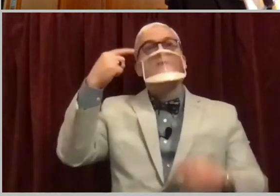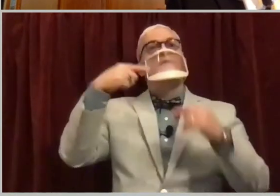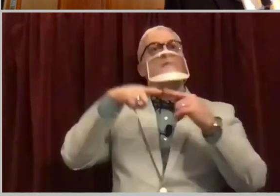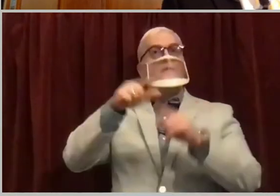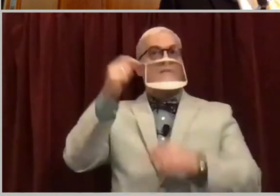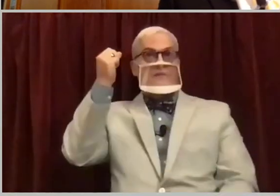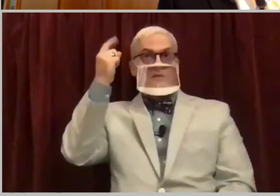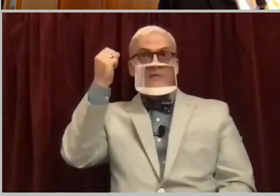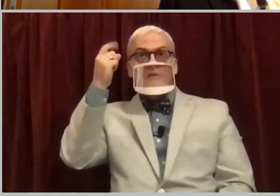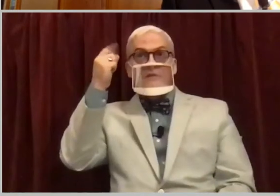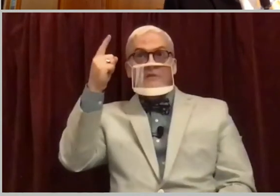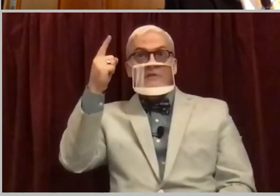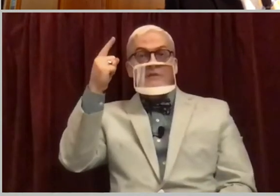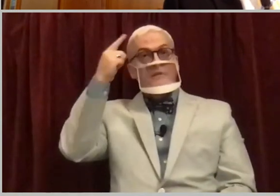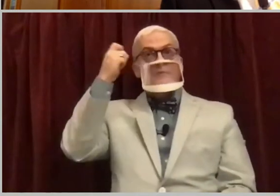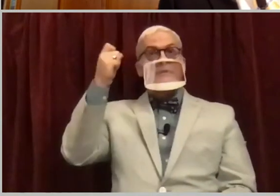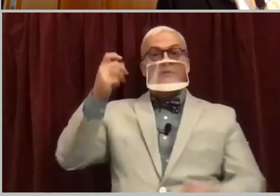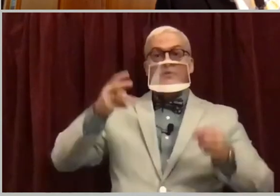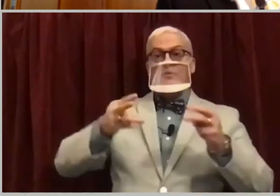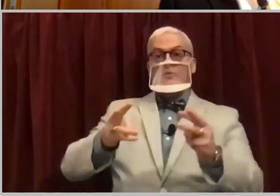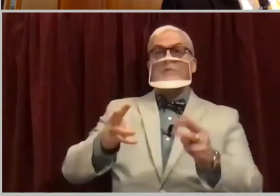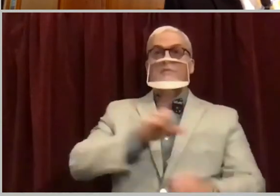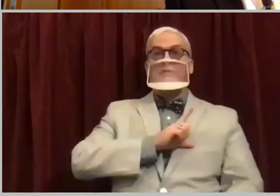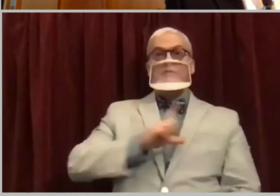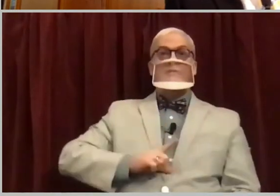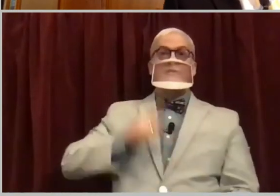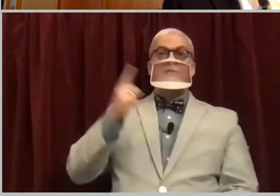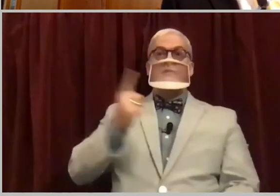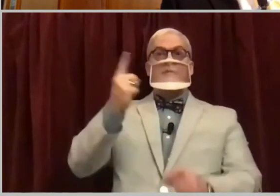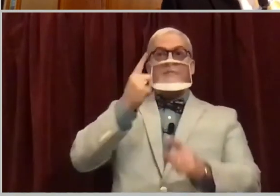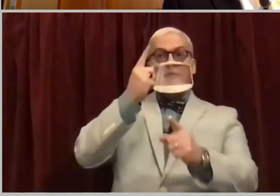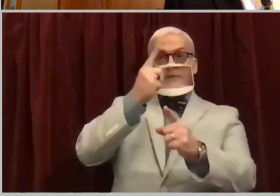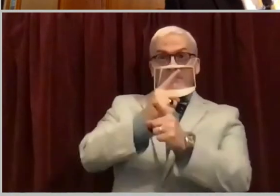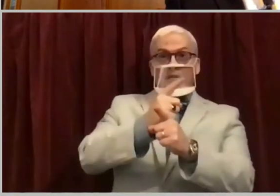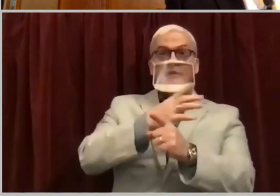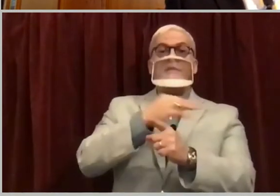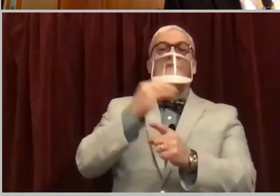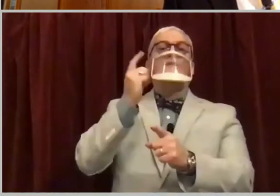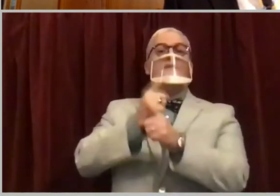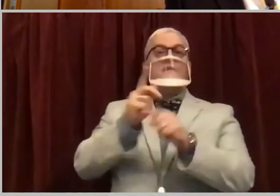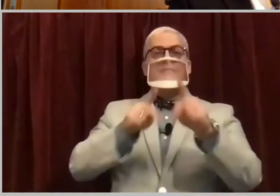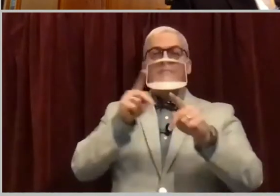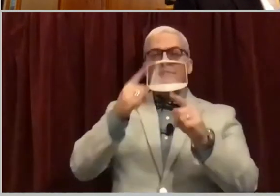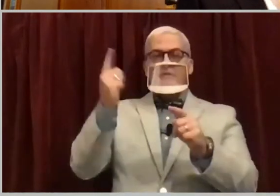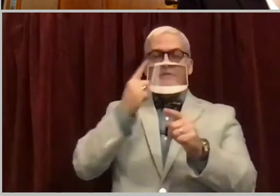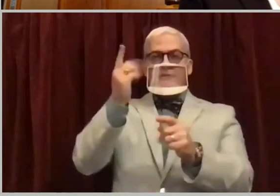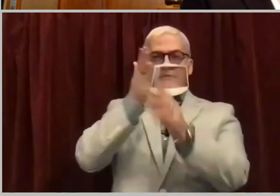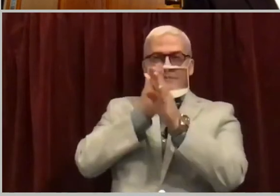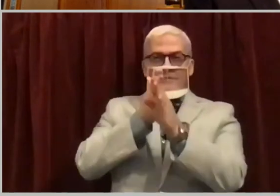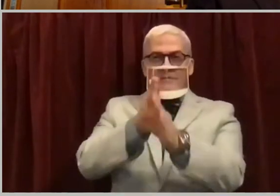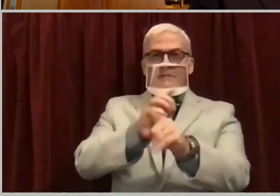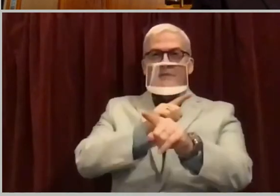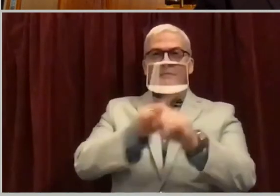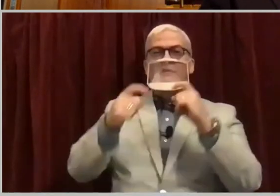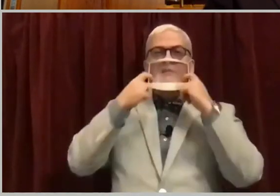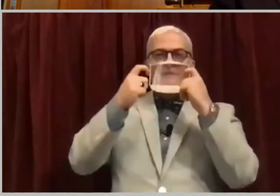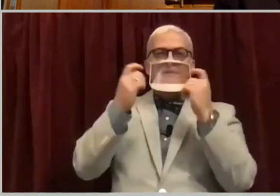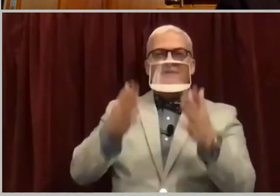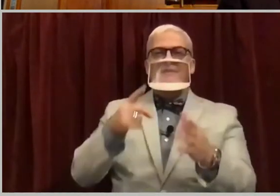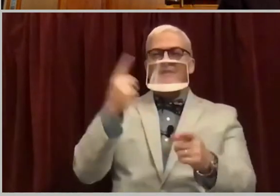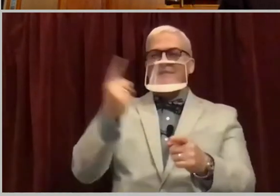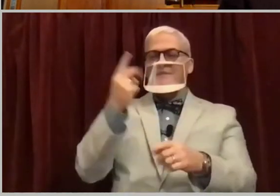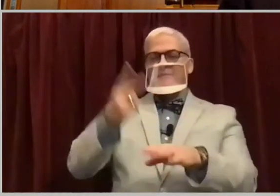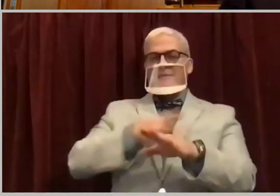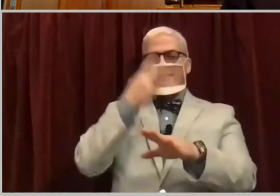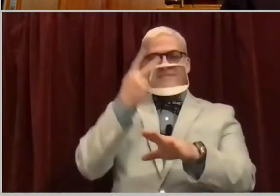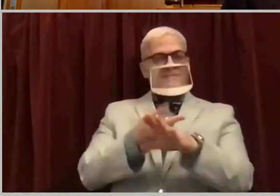them. For the ways of the Lord are right, the righteous walk in them, but transgressors stumble in them."